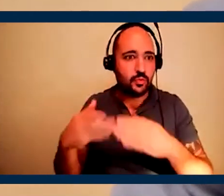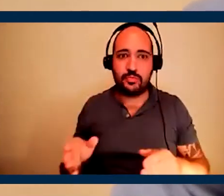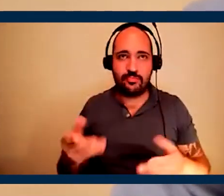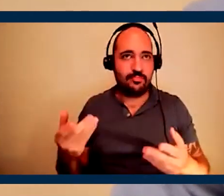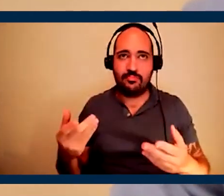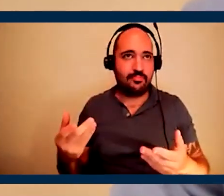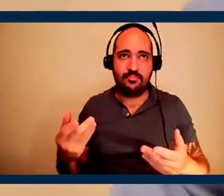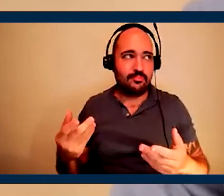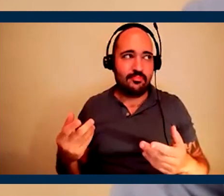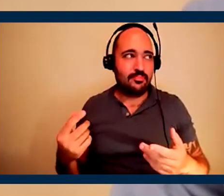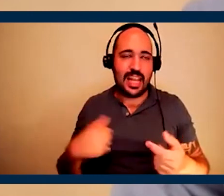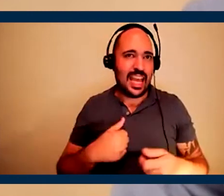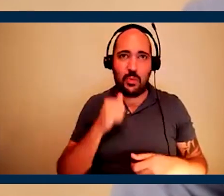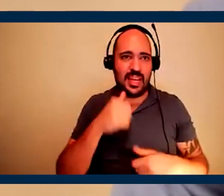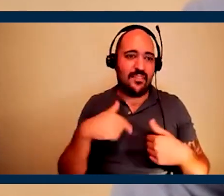now.